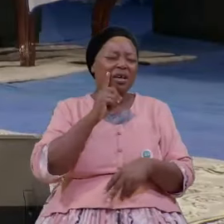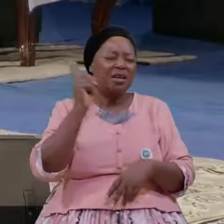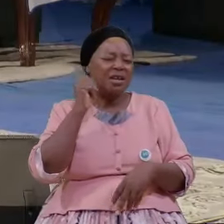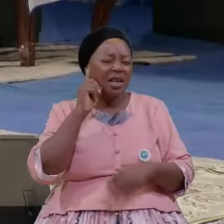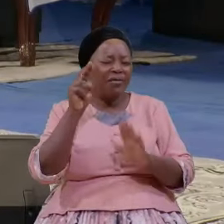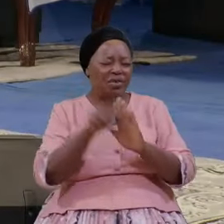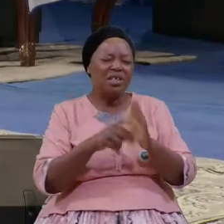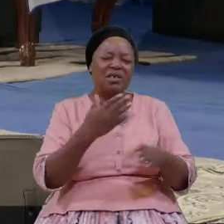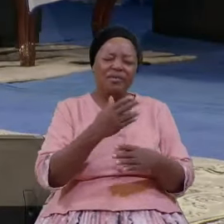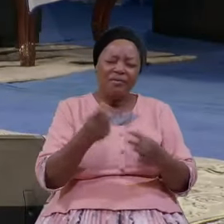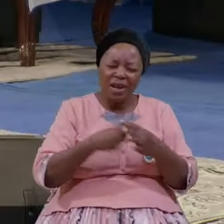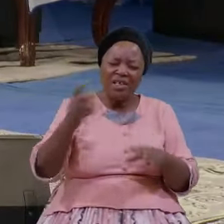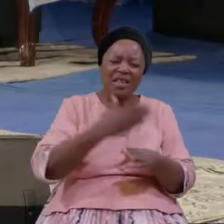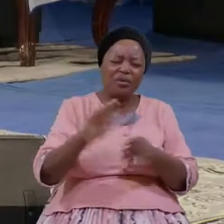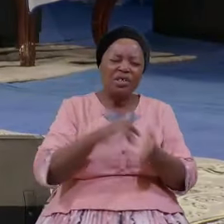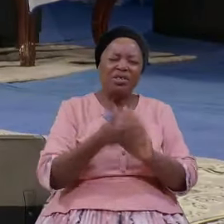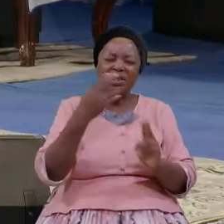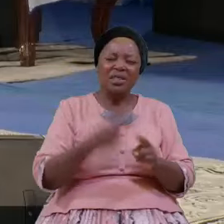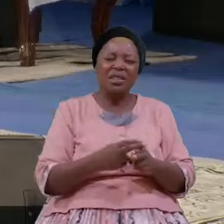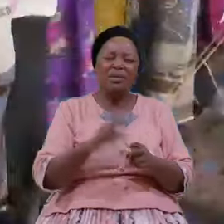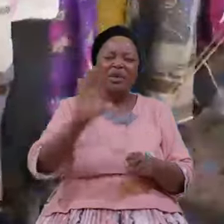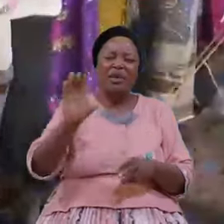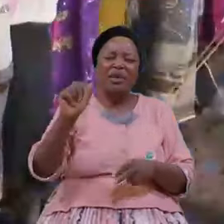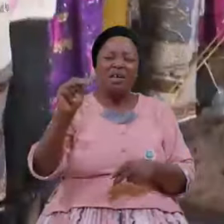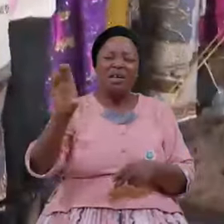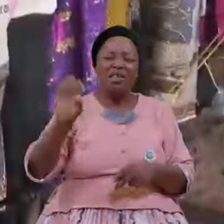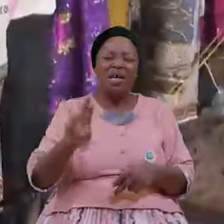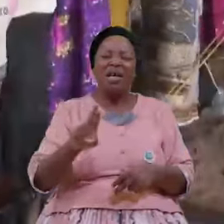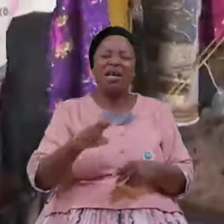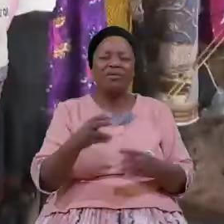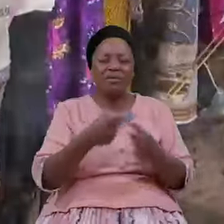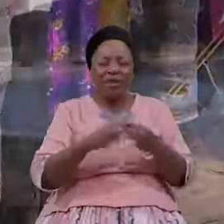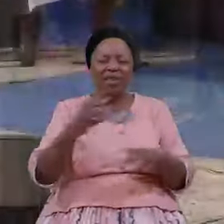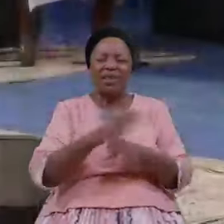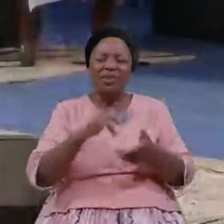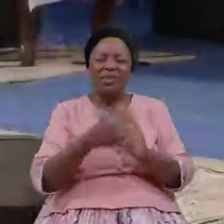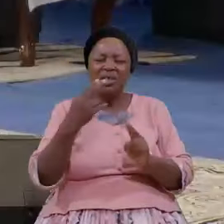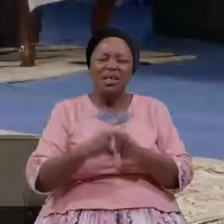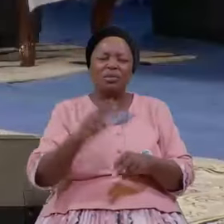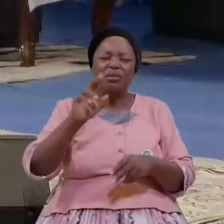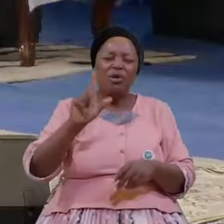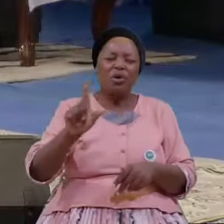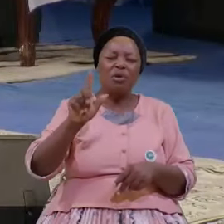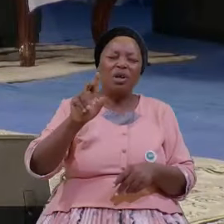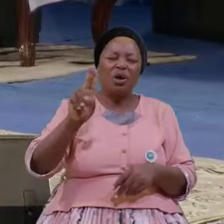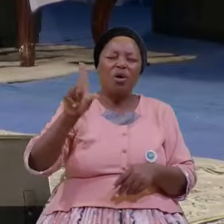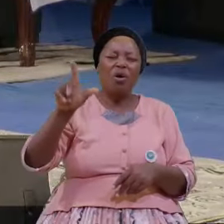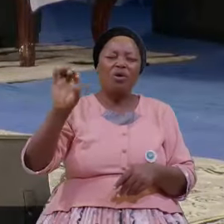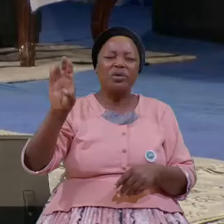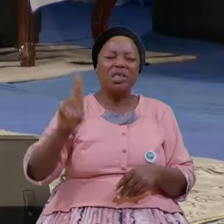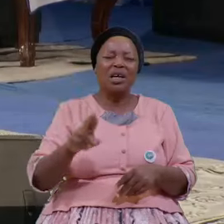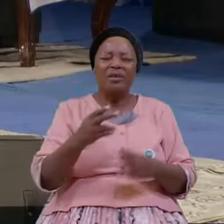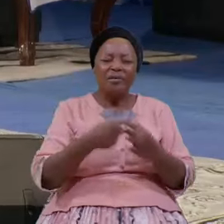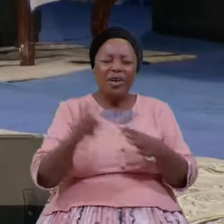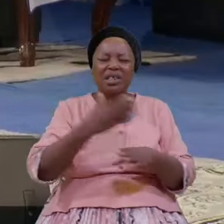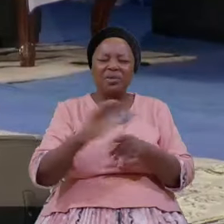away. Cancer, vanish away. Ulcer, vanish away.